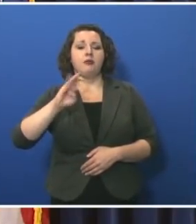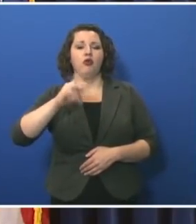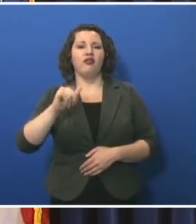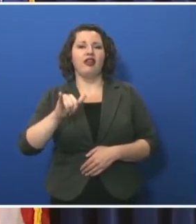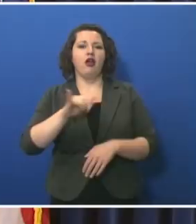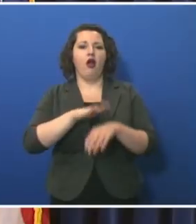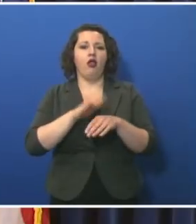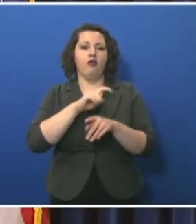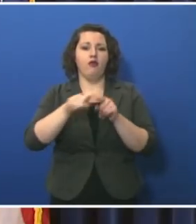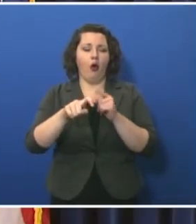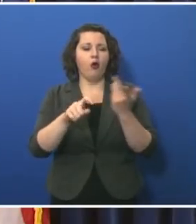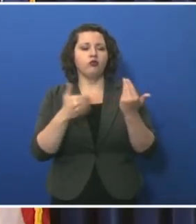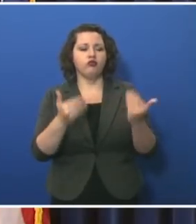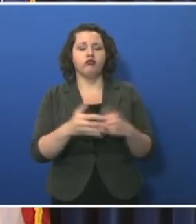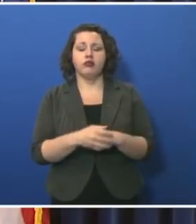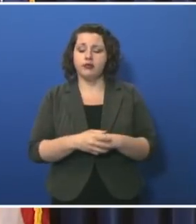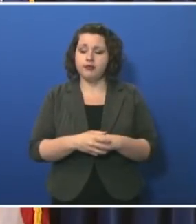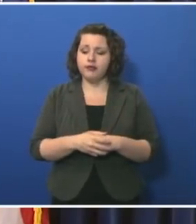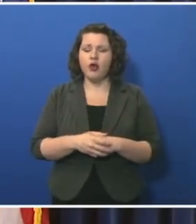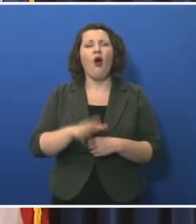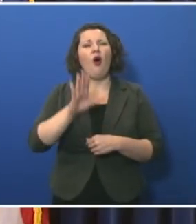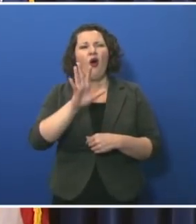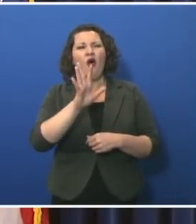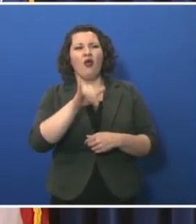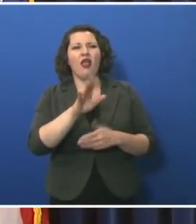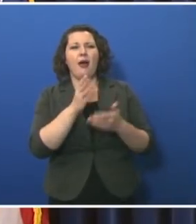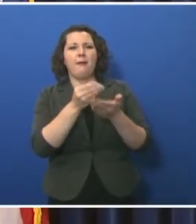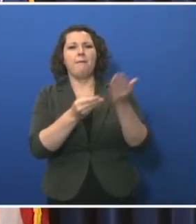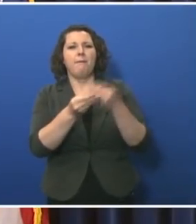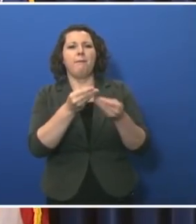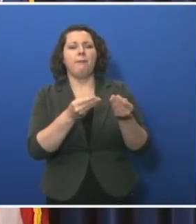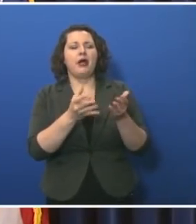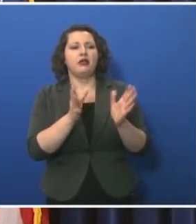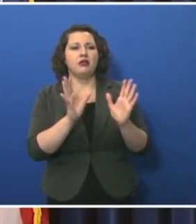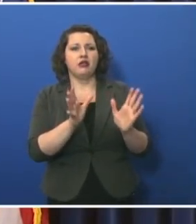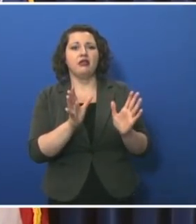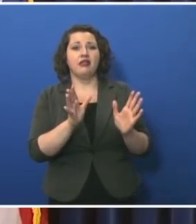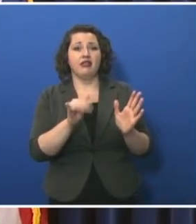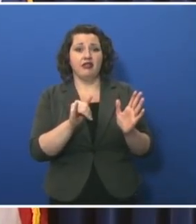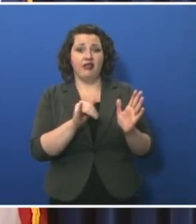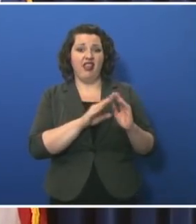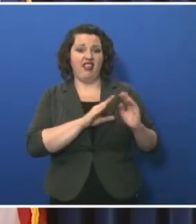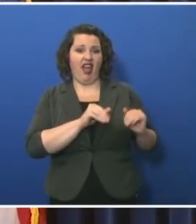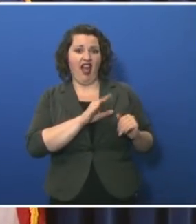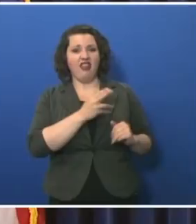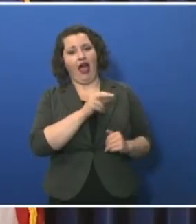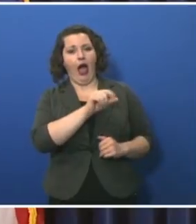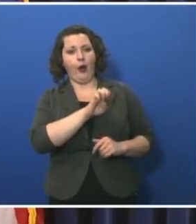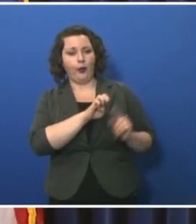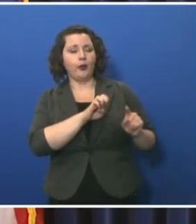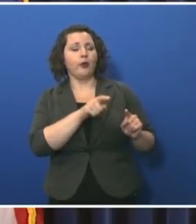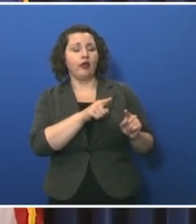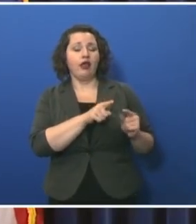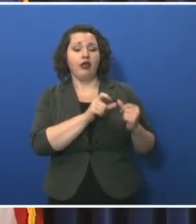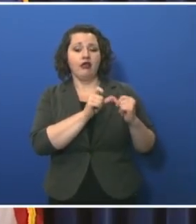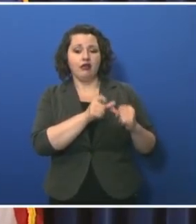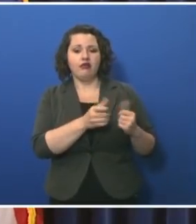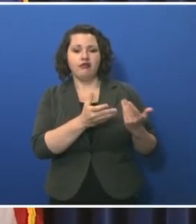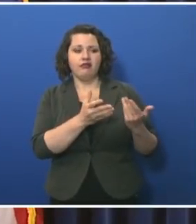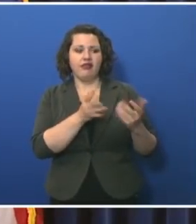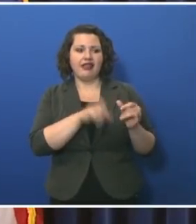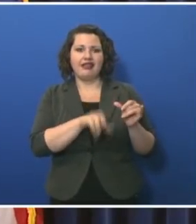Thank you, Governor. I'm just speaking of that budget. What the House has started moving is essentially a status